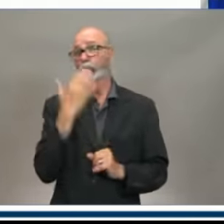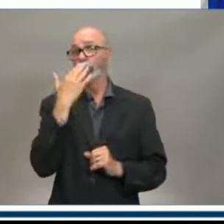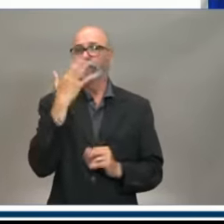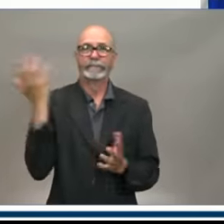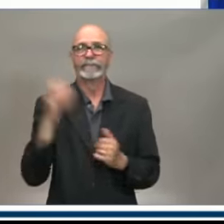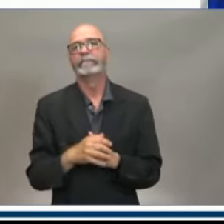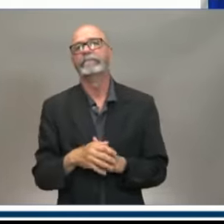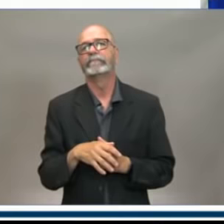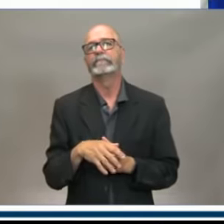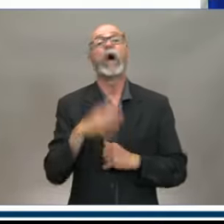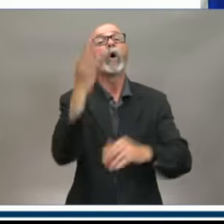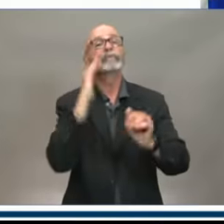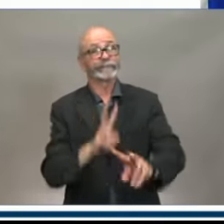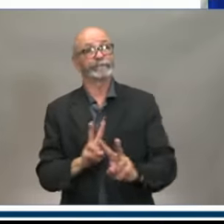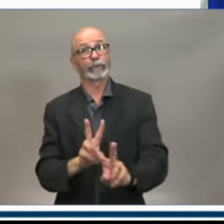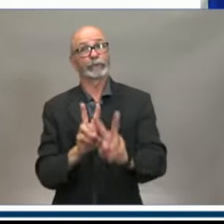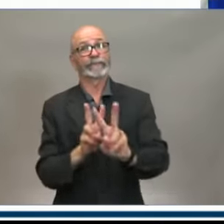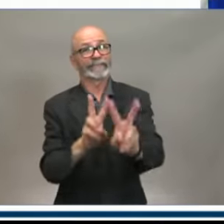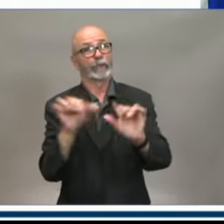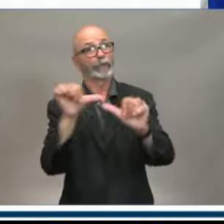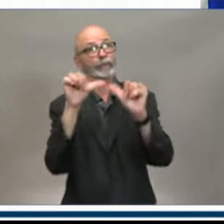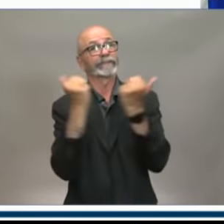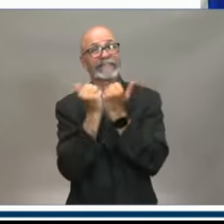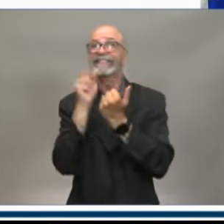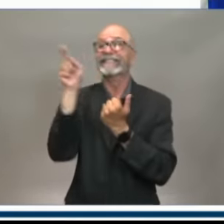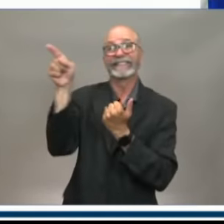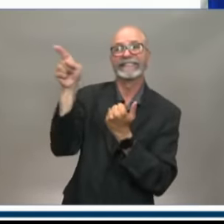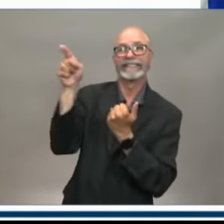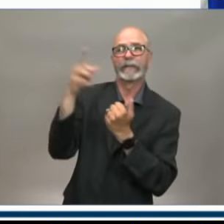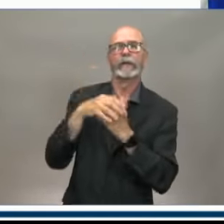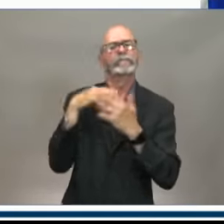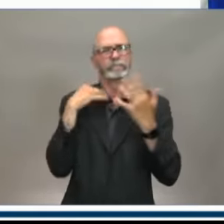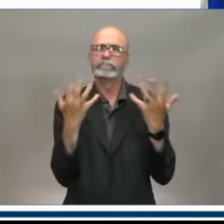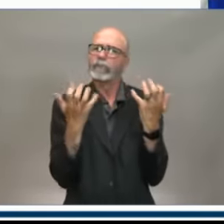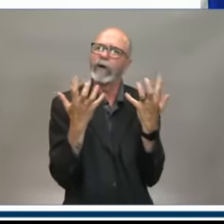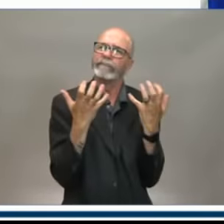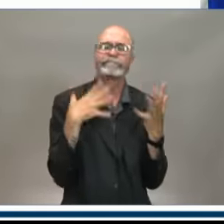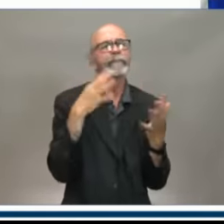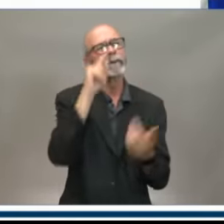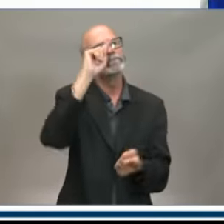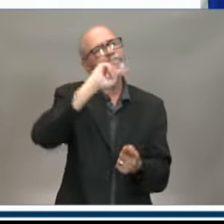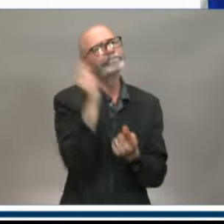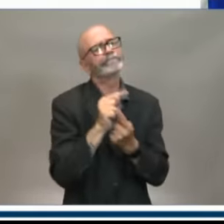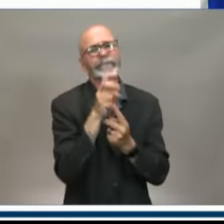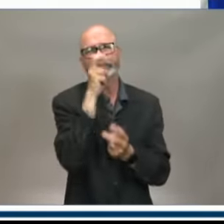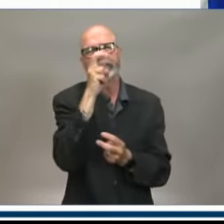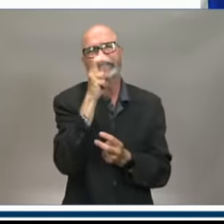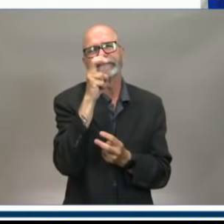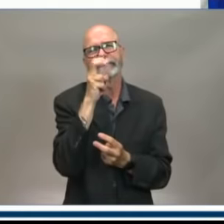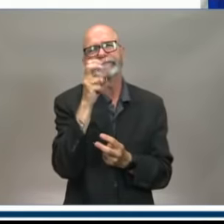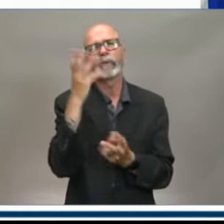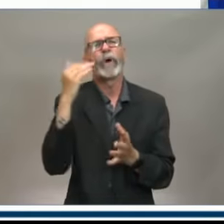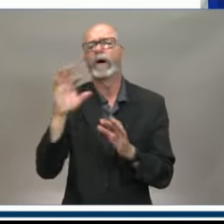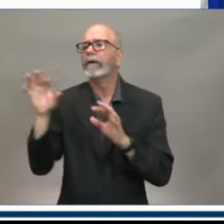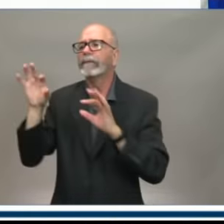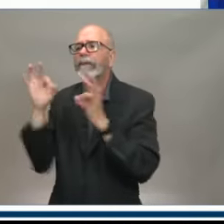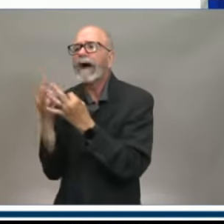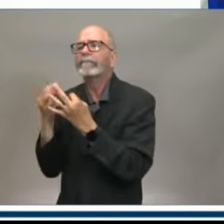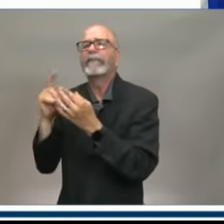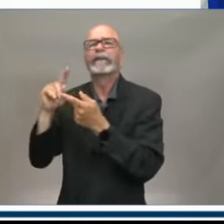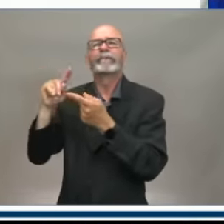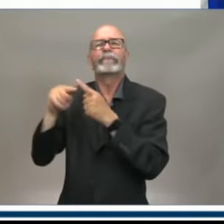has called for the province to relax restrictions on mourners gathering in cemeteries for committal